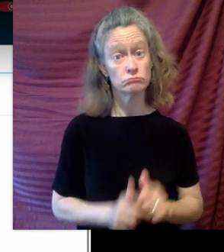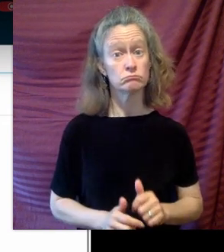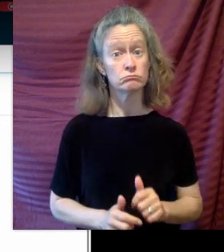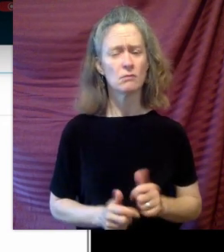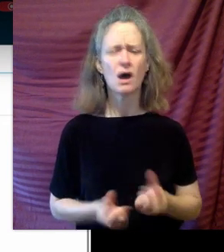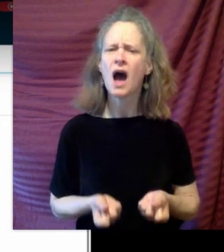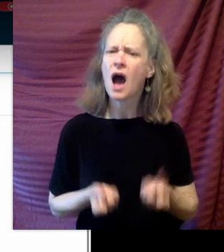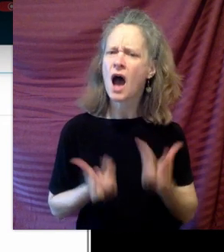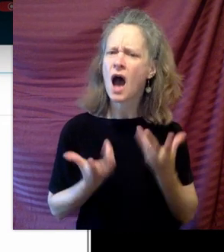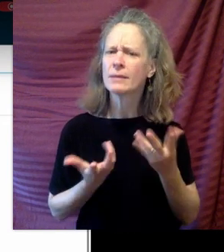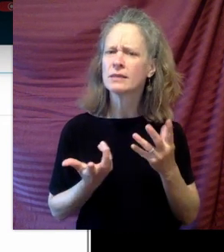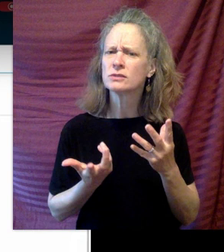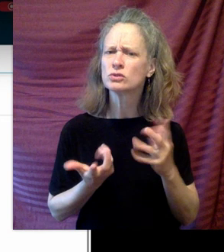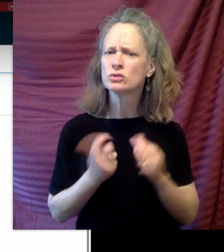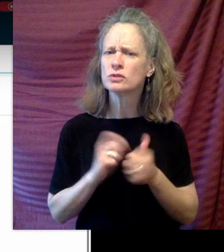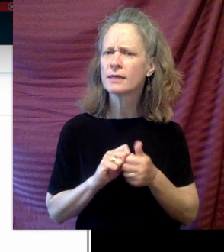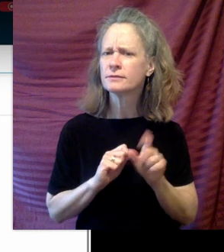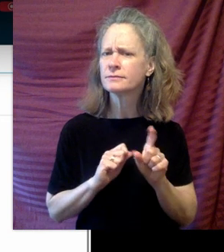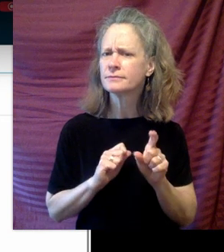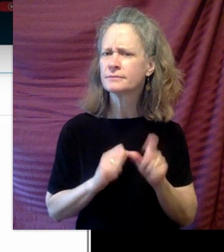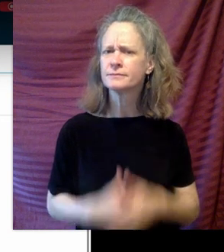how much?